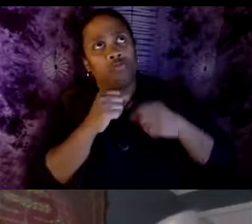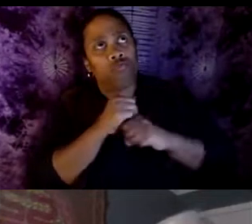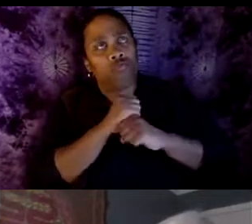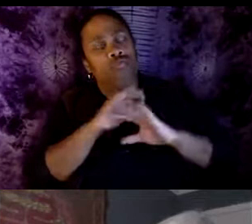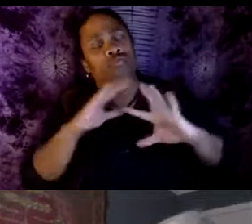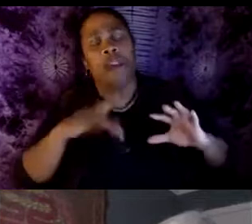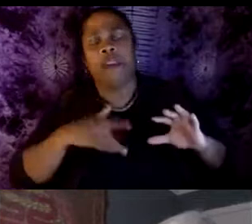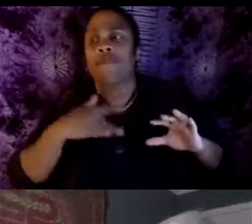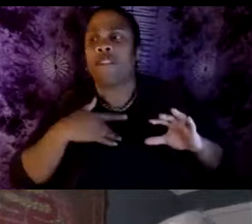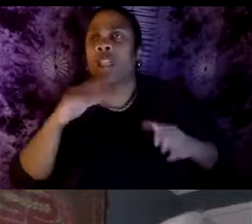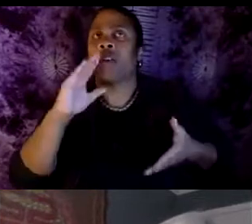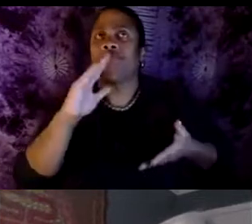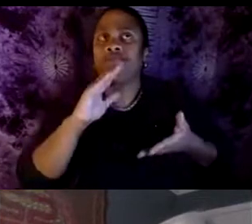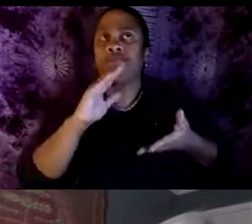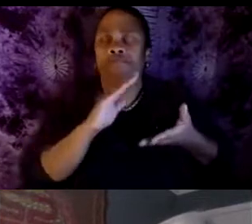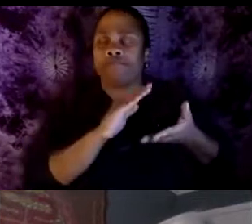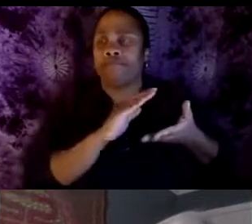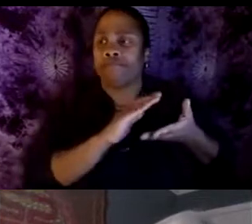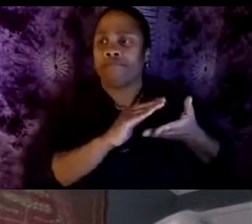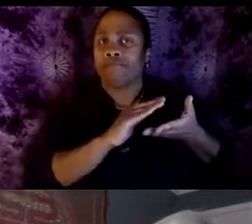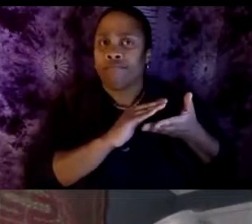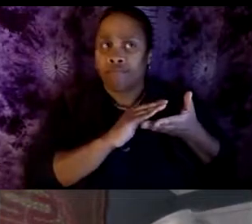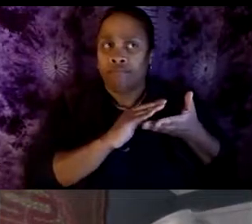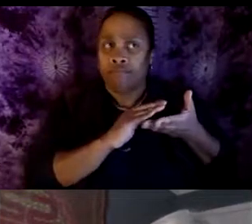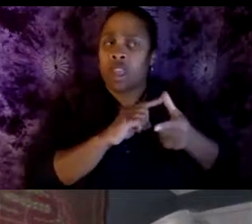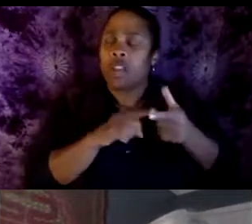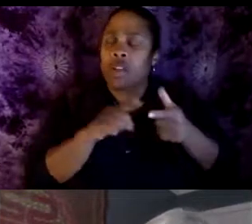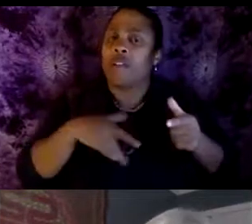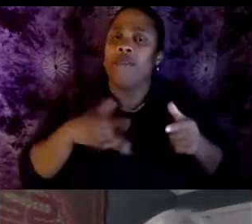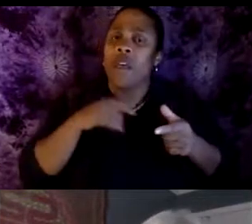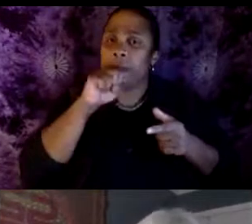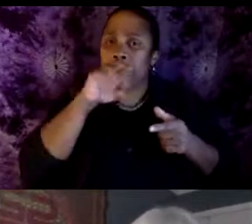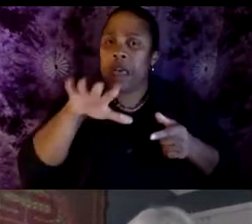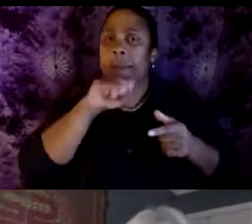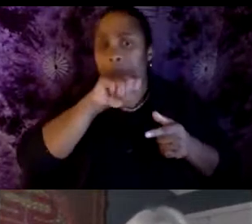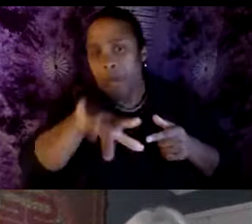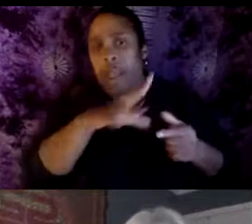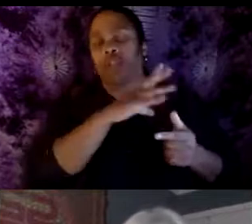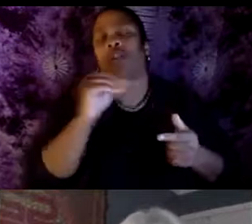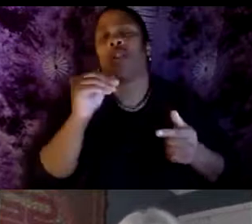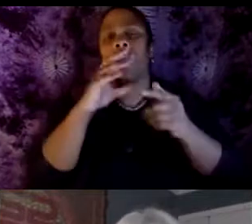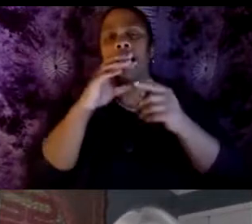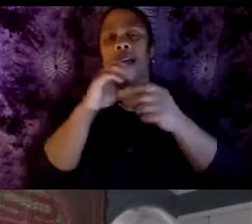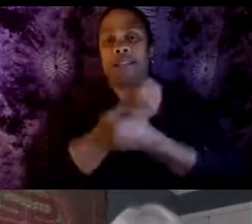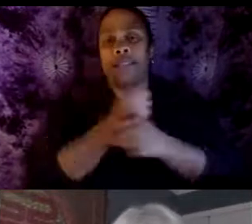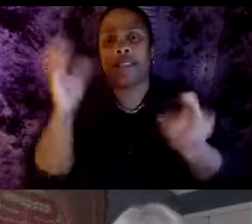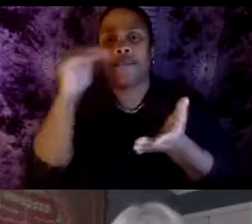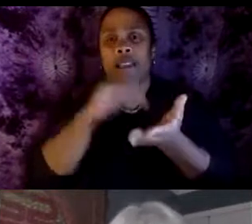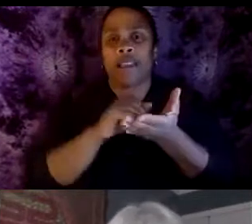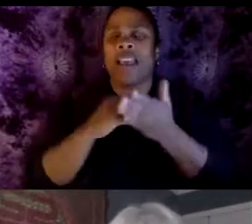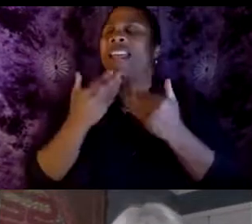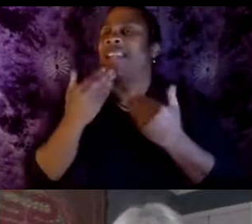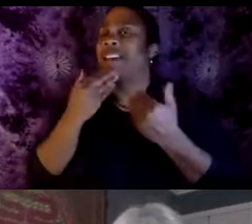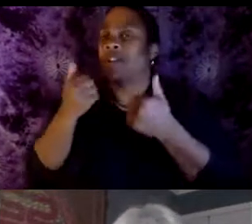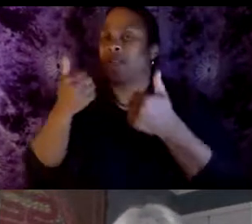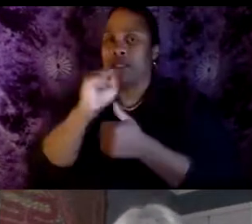manageable and you feel safe again. So that's my input for cord cutting. Great, Sally, go ahead.